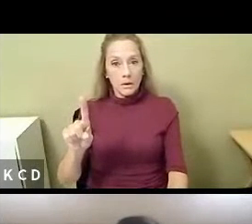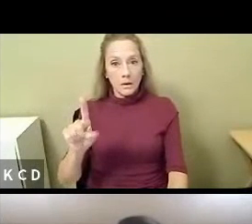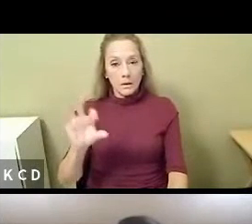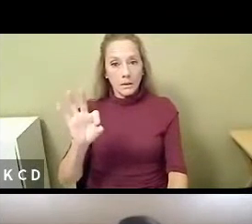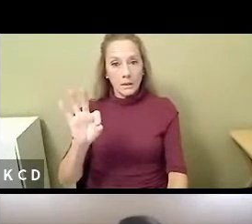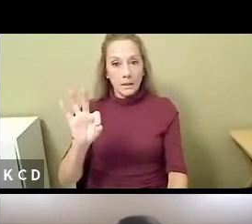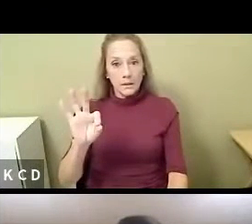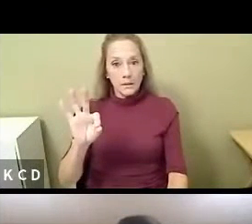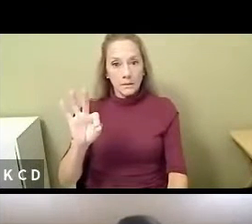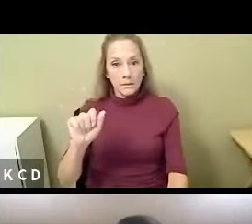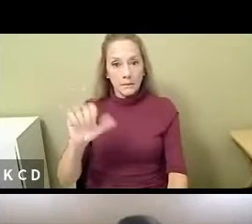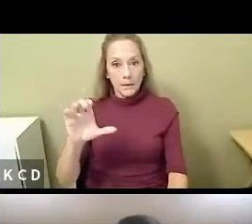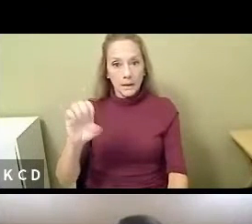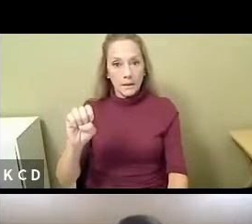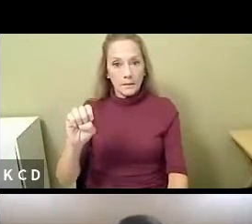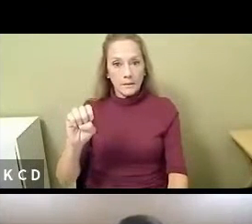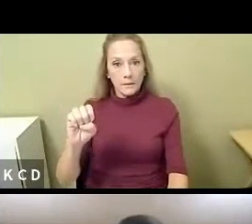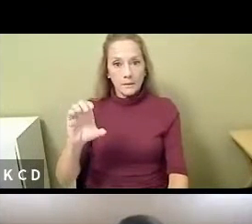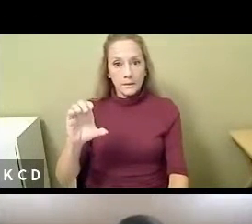covering